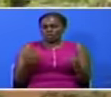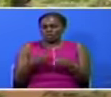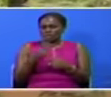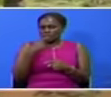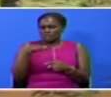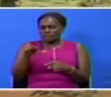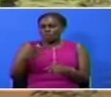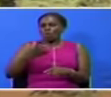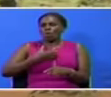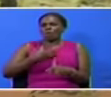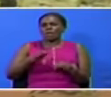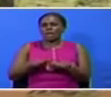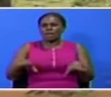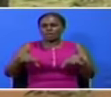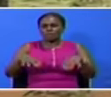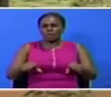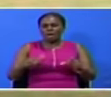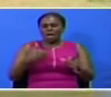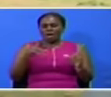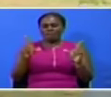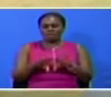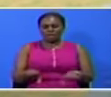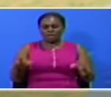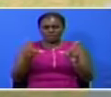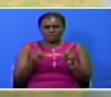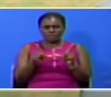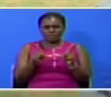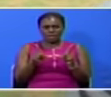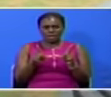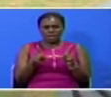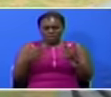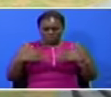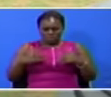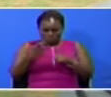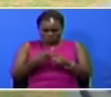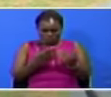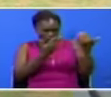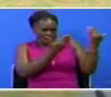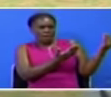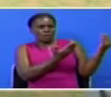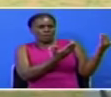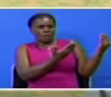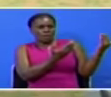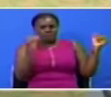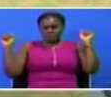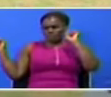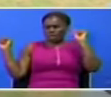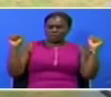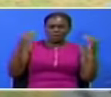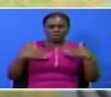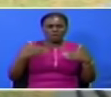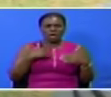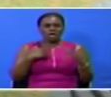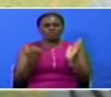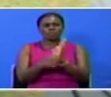to be landowners and occupiers with title deeds. Wakaaji ya hapa ya jamii ya pastoralist tuko na shida